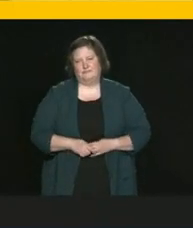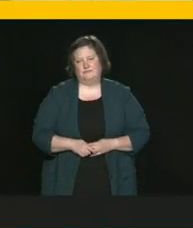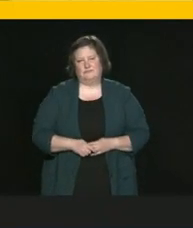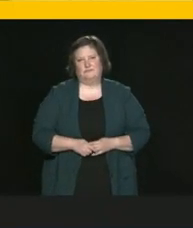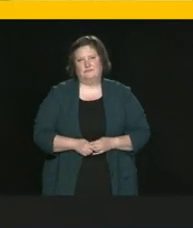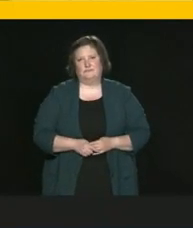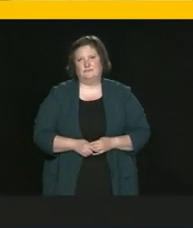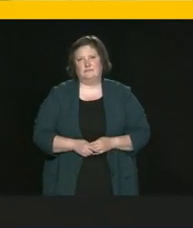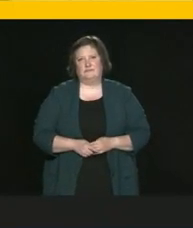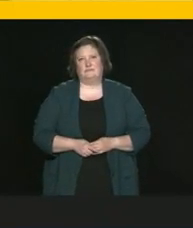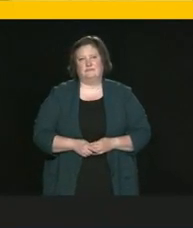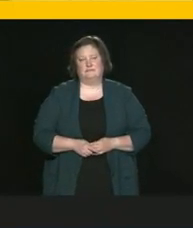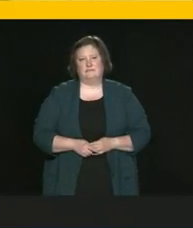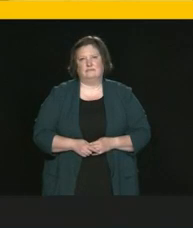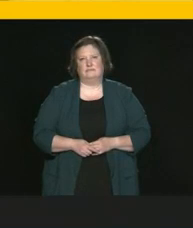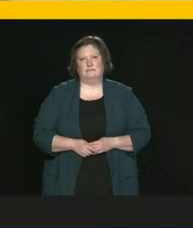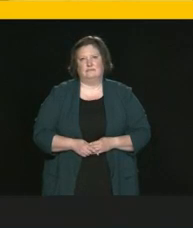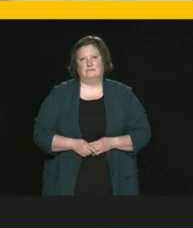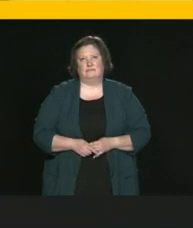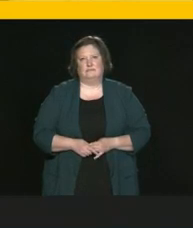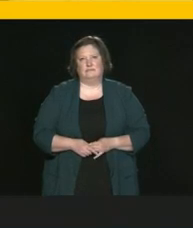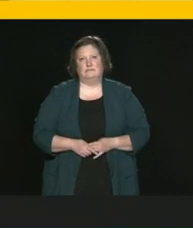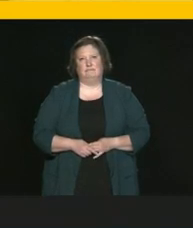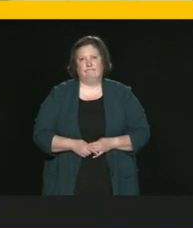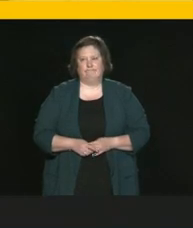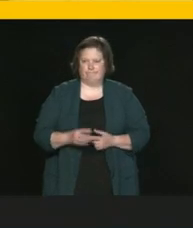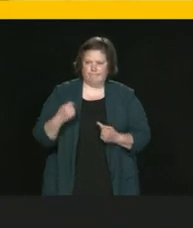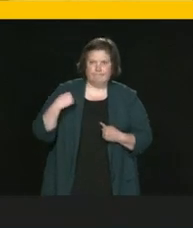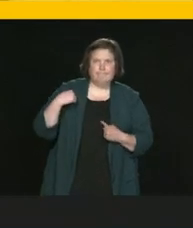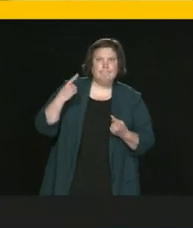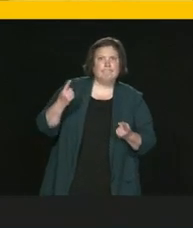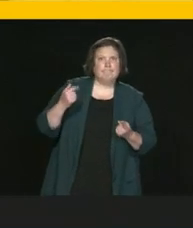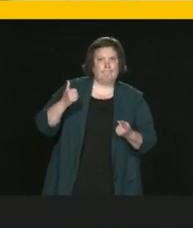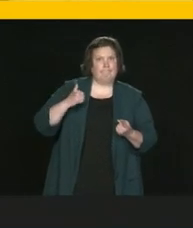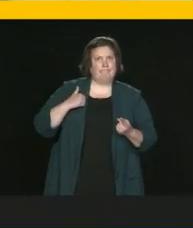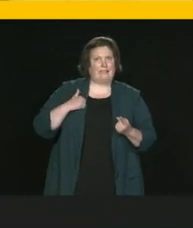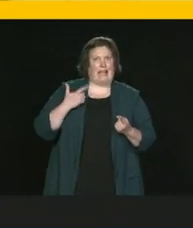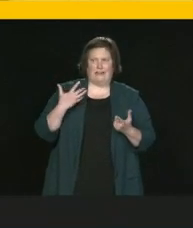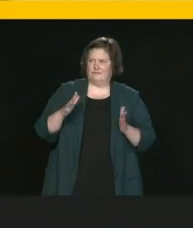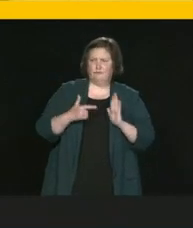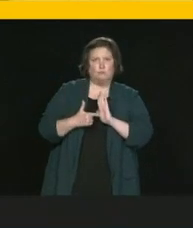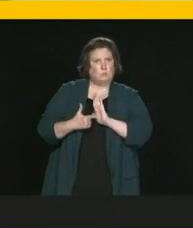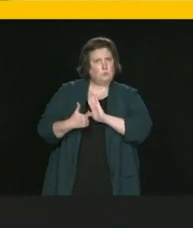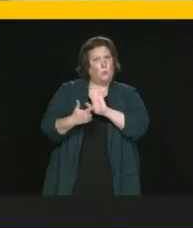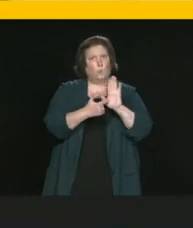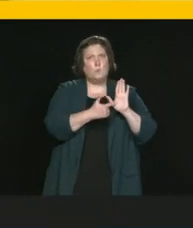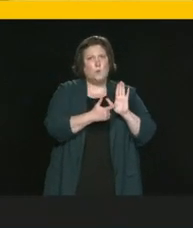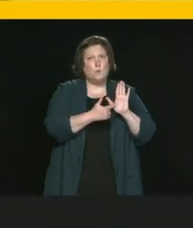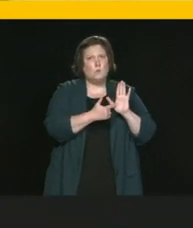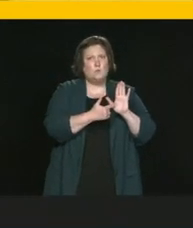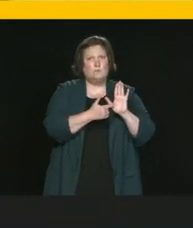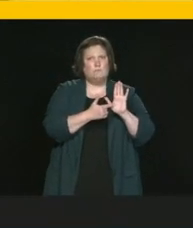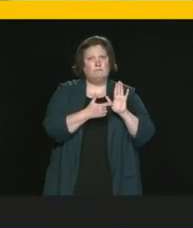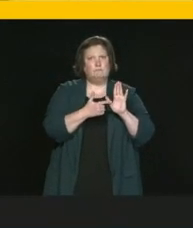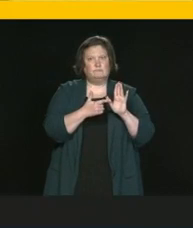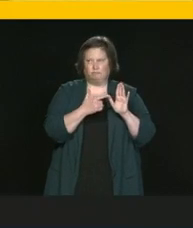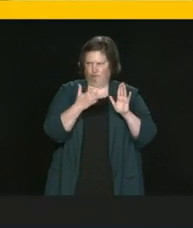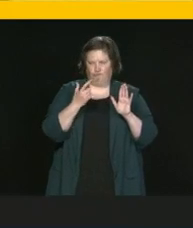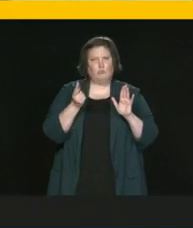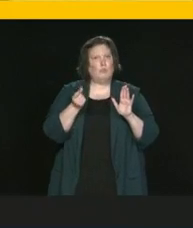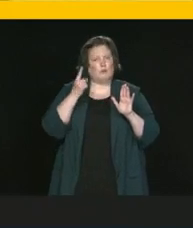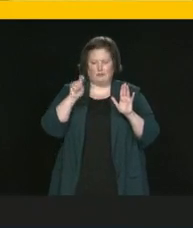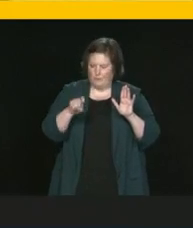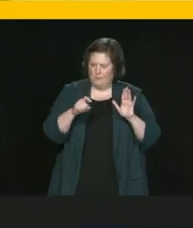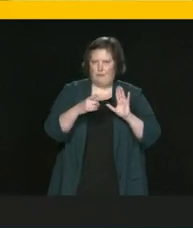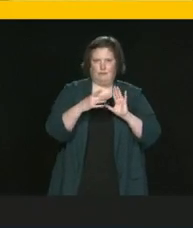I think that over the years, Canada has shown just how much we know it's important to work in